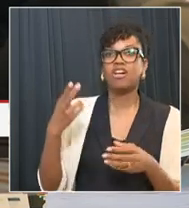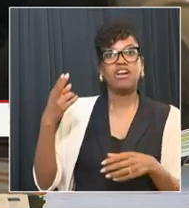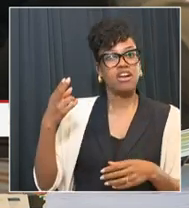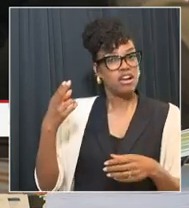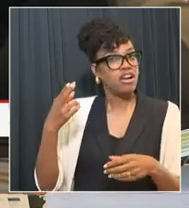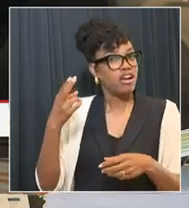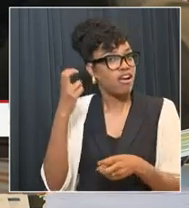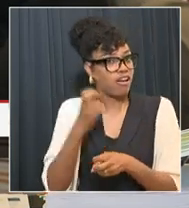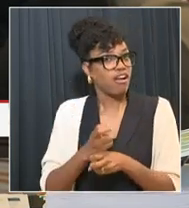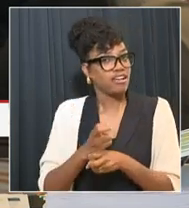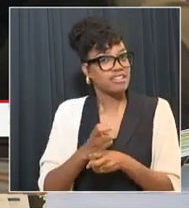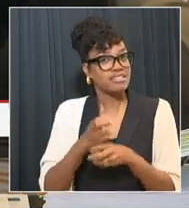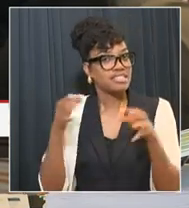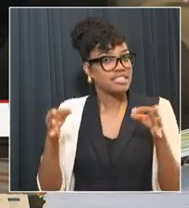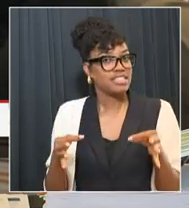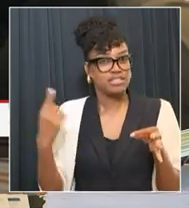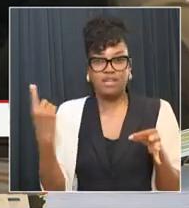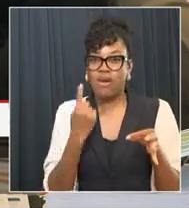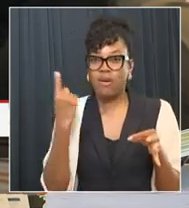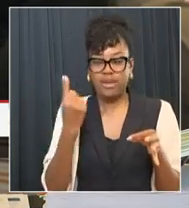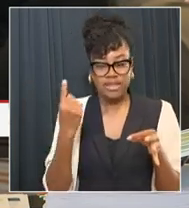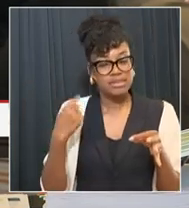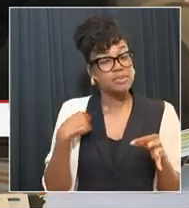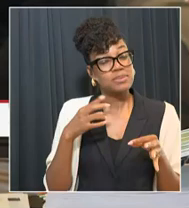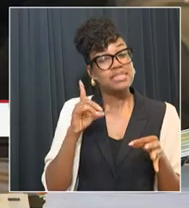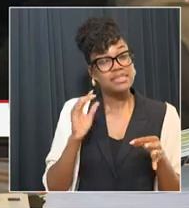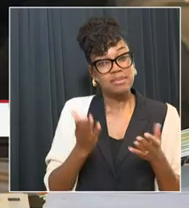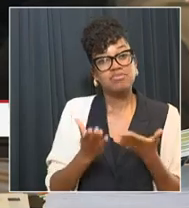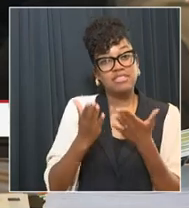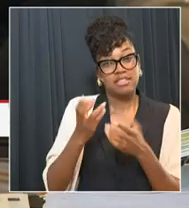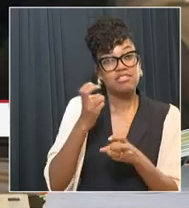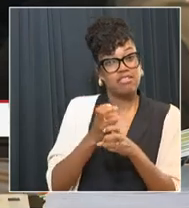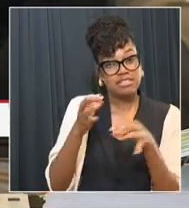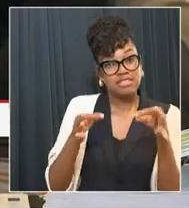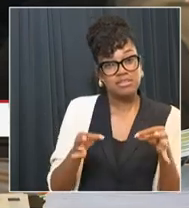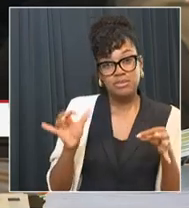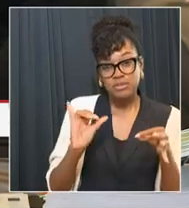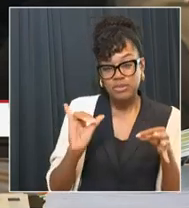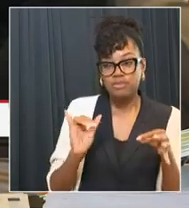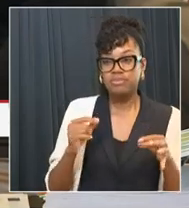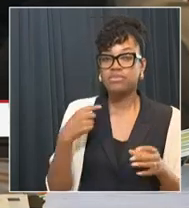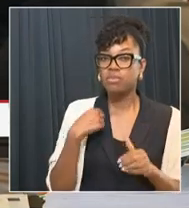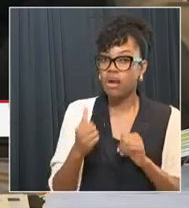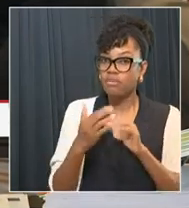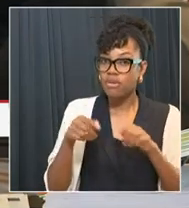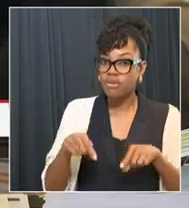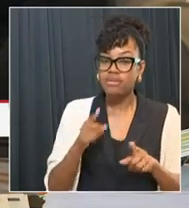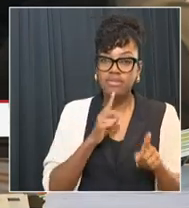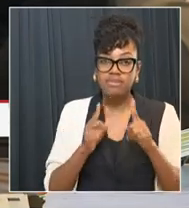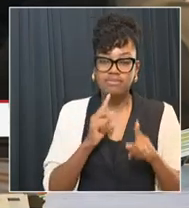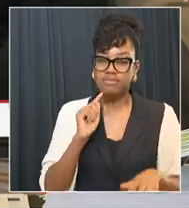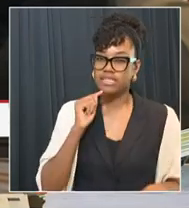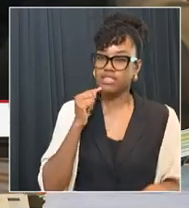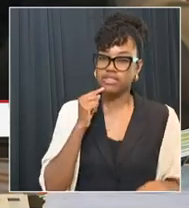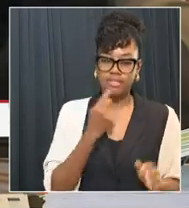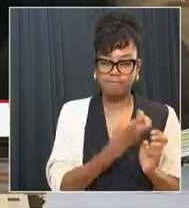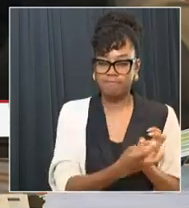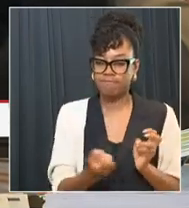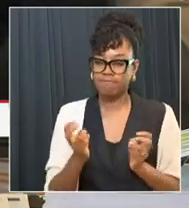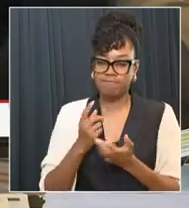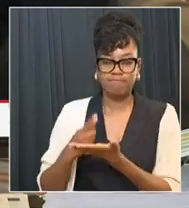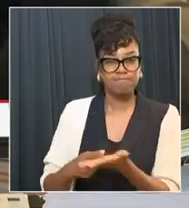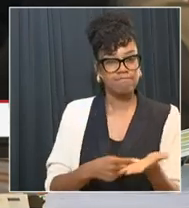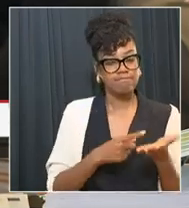hard decisions. So we approach this conversation with seriousness, but we're proud of the work we've